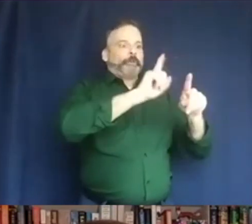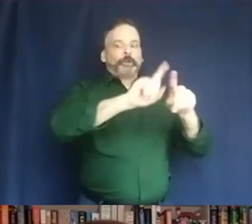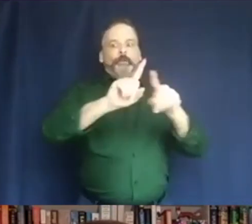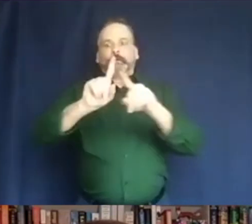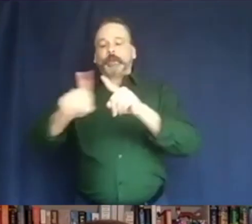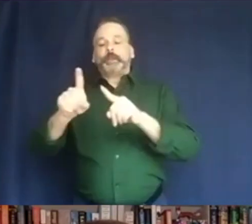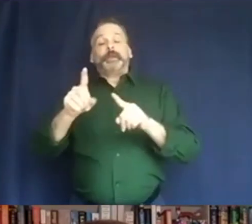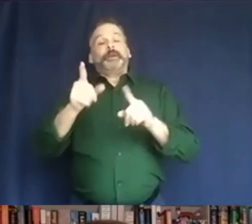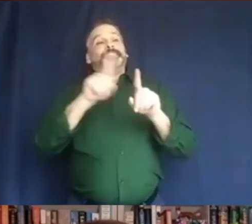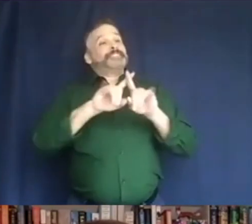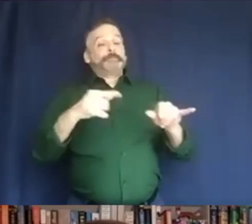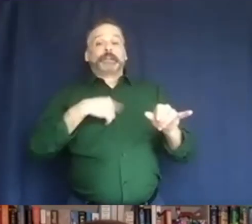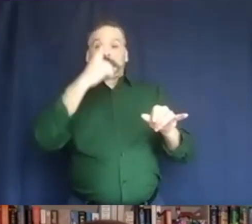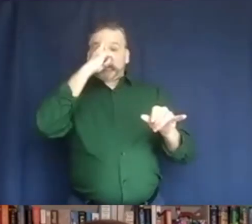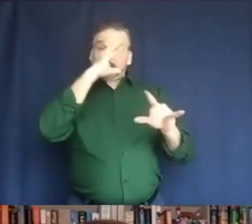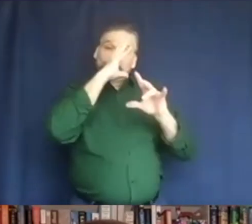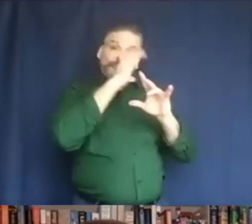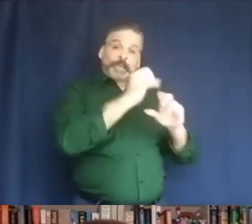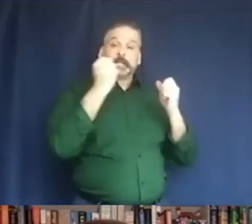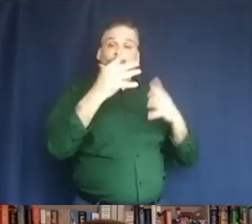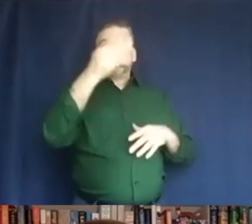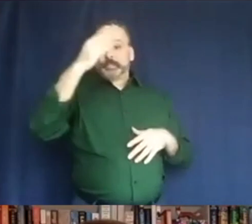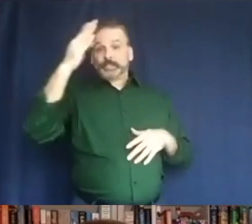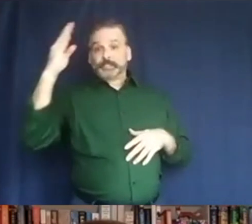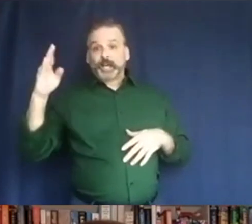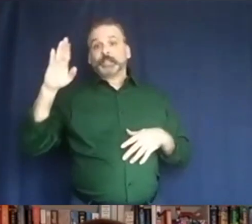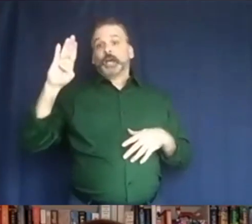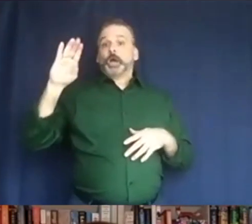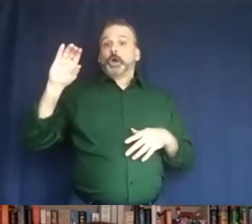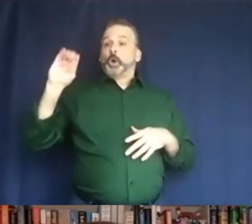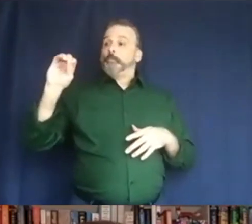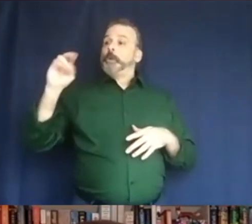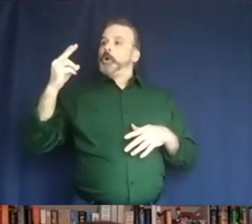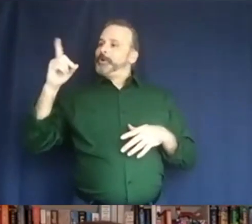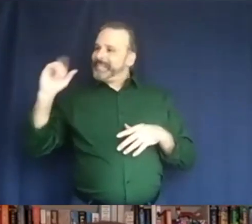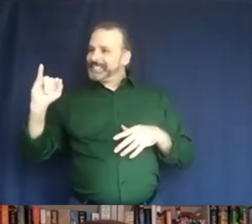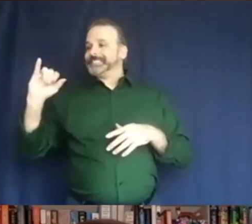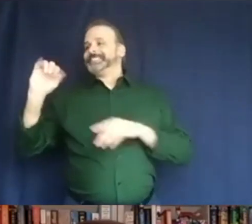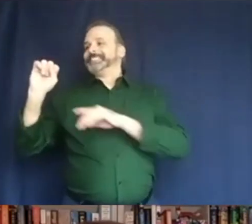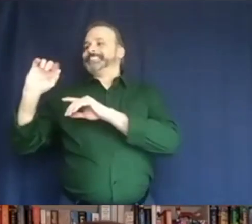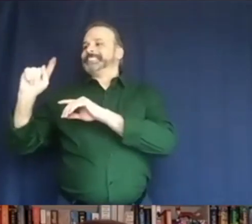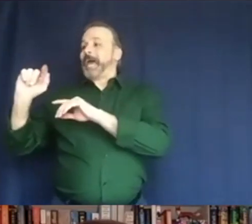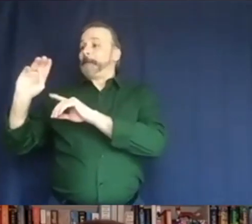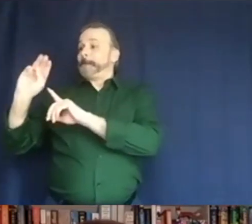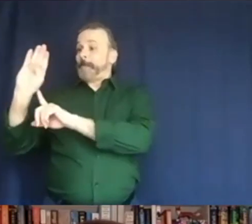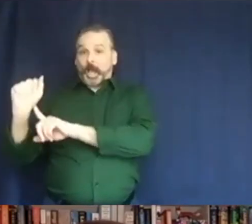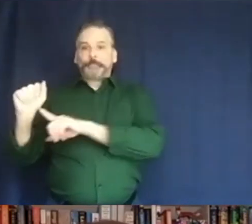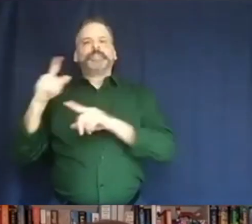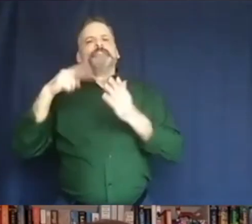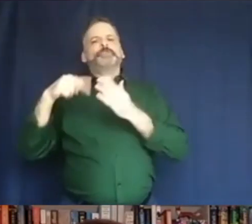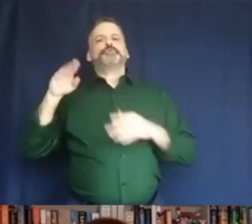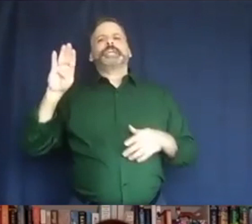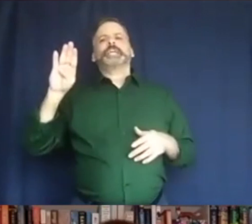fascinating because a lot of these gods are, they're bodhisattvas. And so if you read like different Buddhist texts, that I realized, oh, it's the same